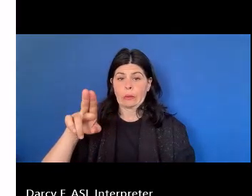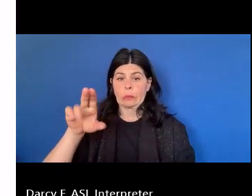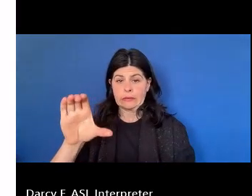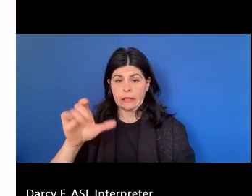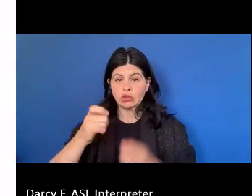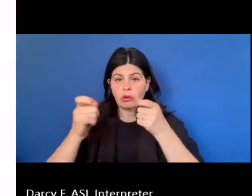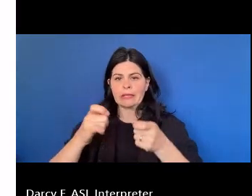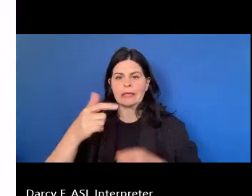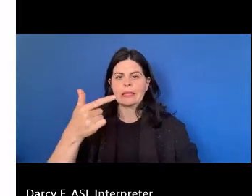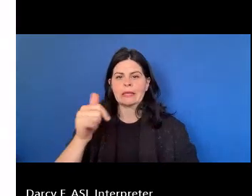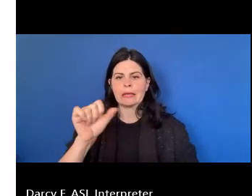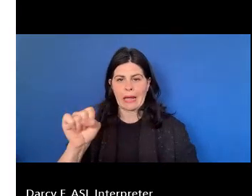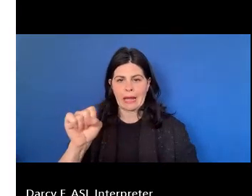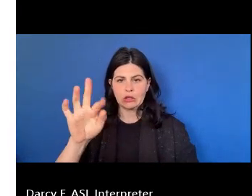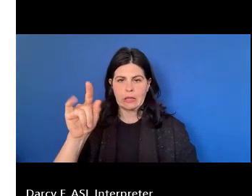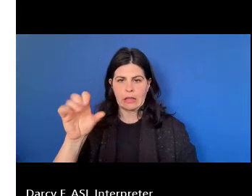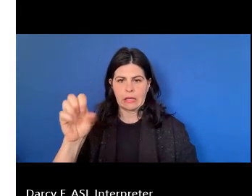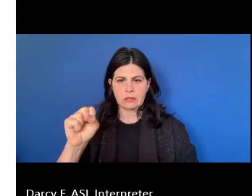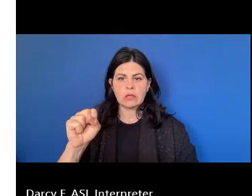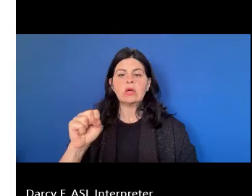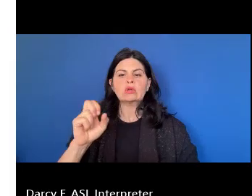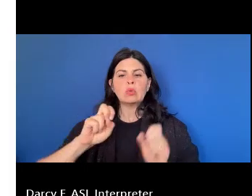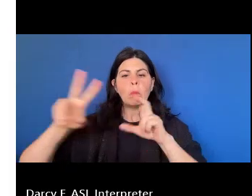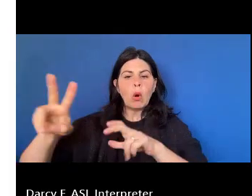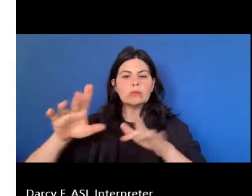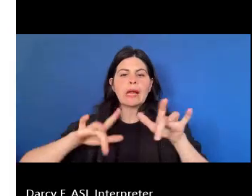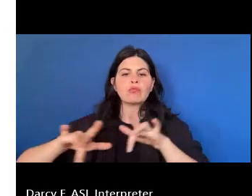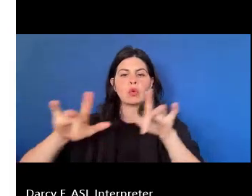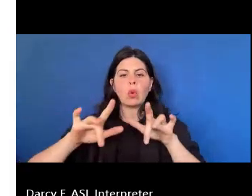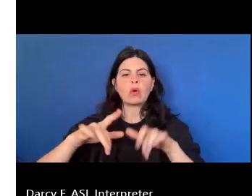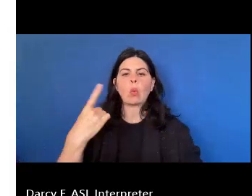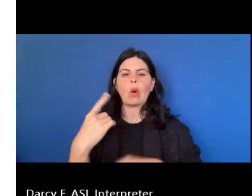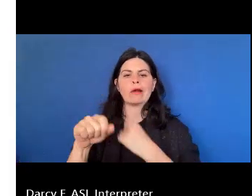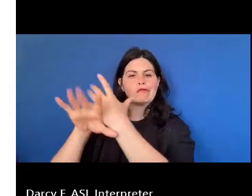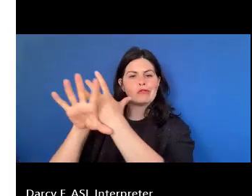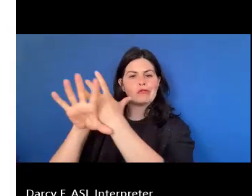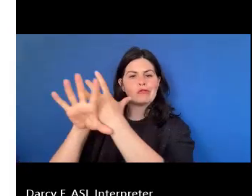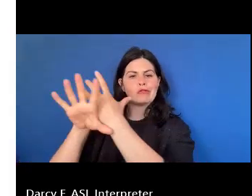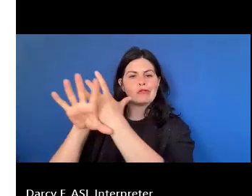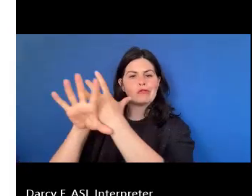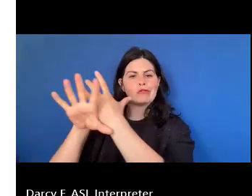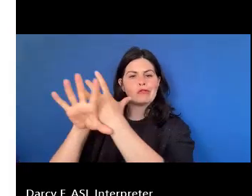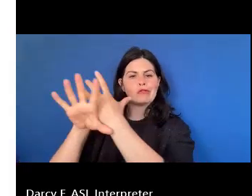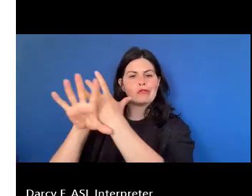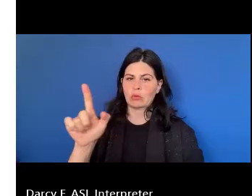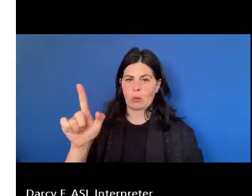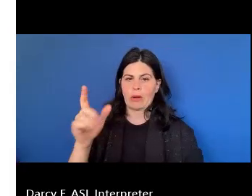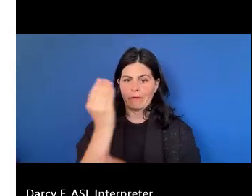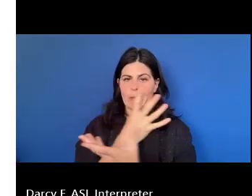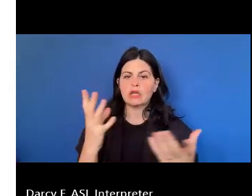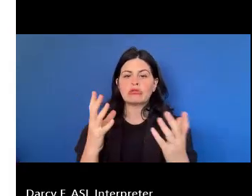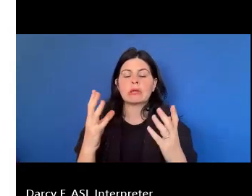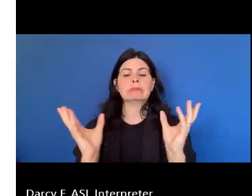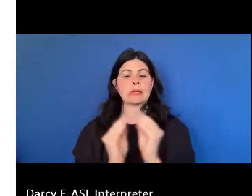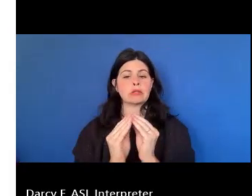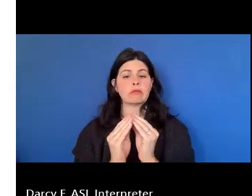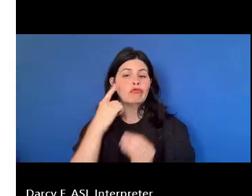virtual SB 1221 information session for government representatives, community